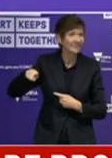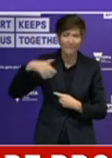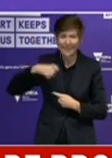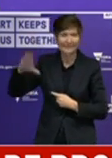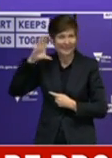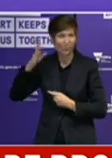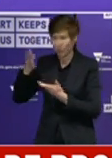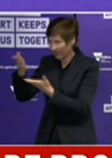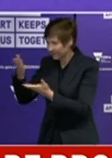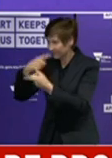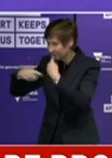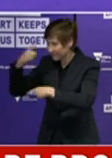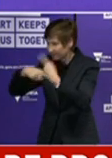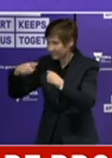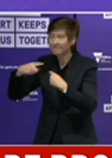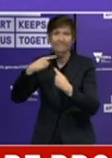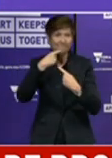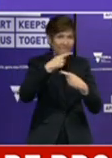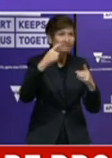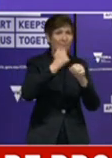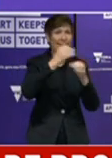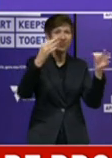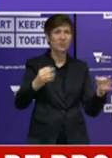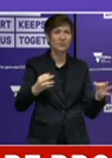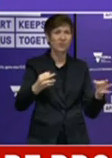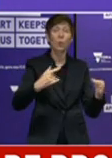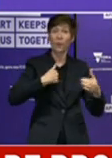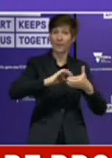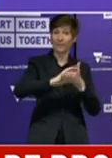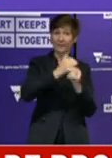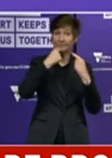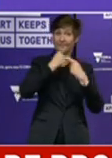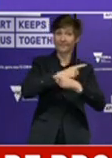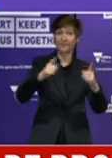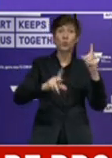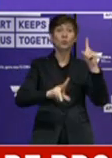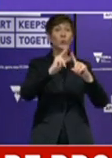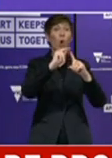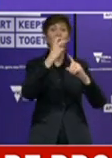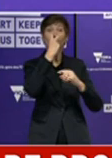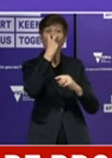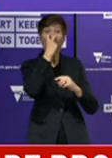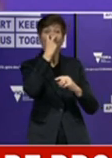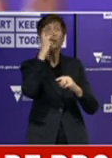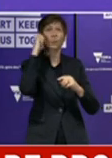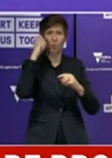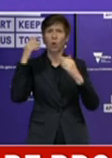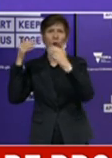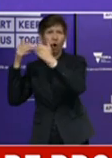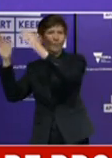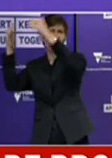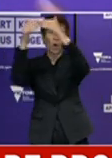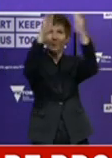confident that we can deliver exactly that outcome in metropolitan Melbourne, and we will. When I say we, that's